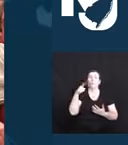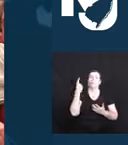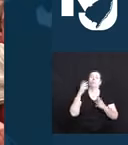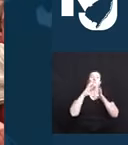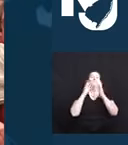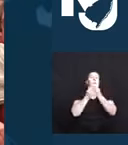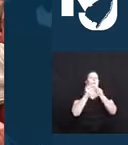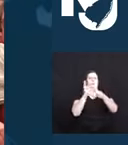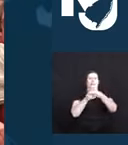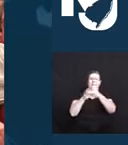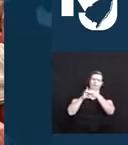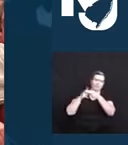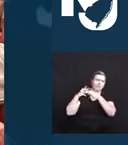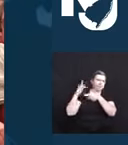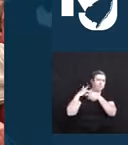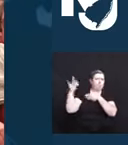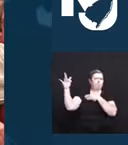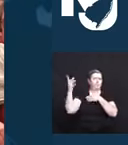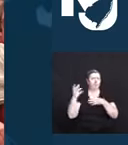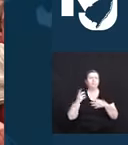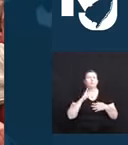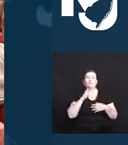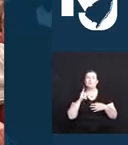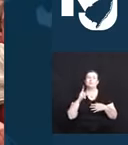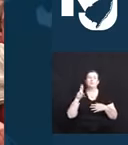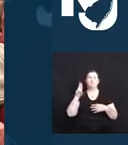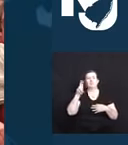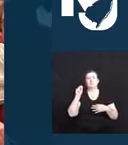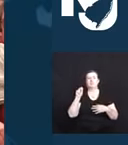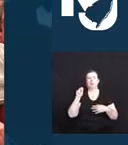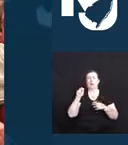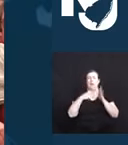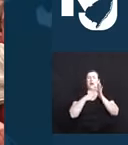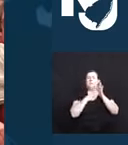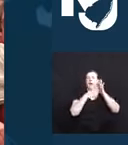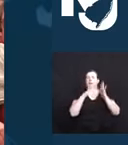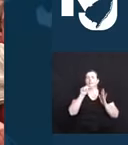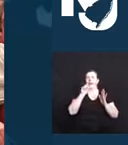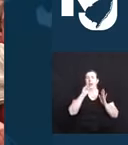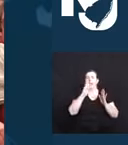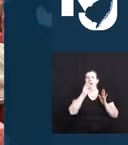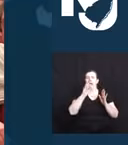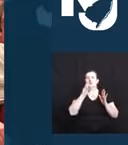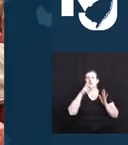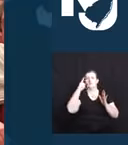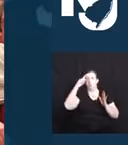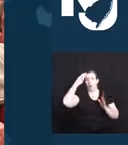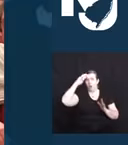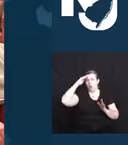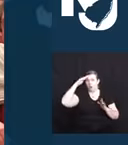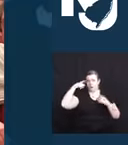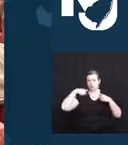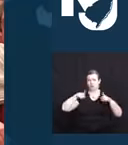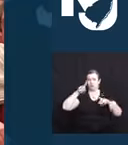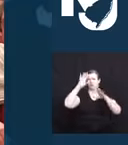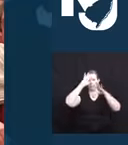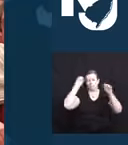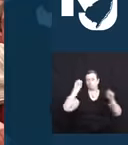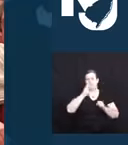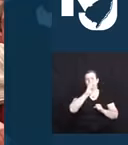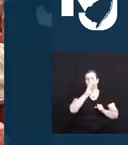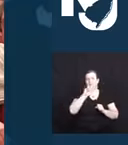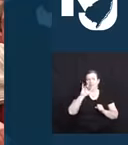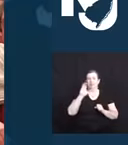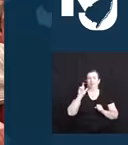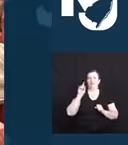ties, but for her role as the United States ambassador to Ireland under President Bill Clinton in laying the groundwork for peace